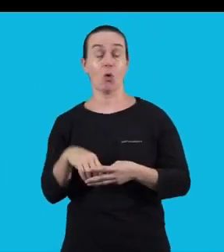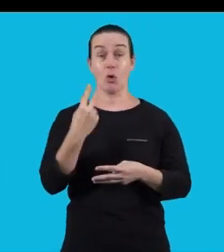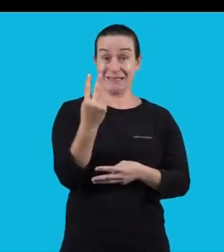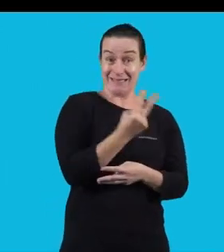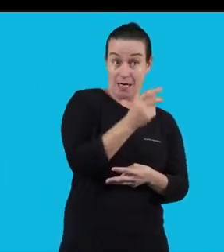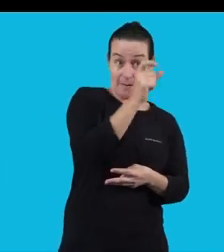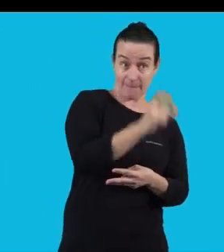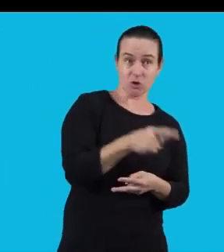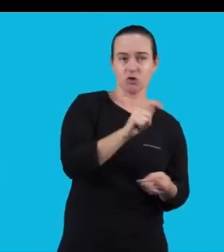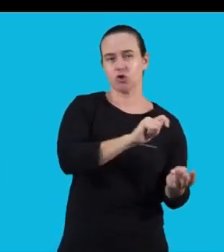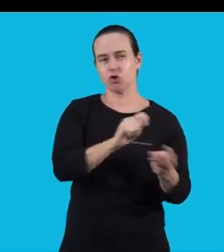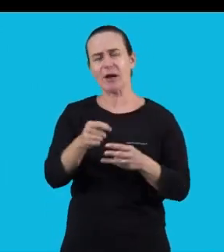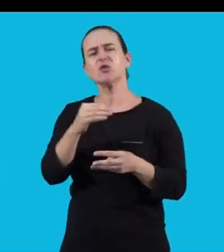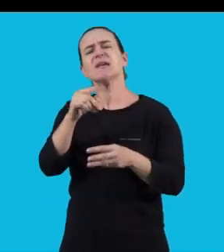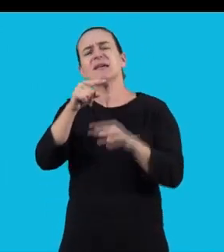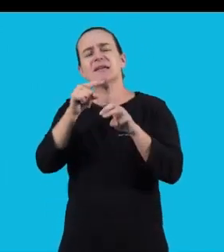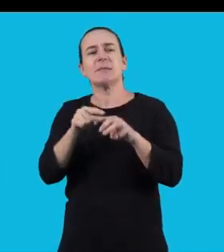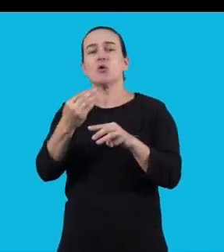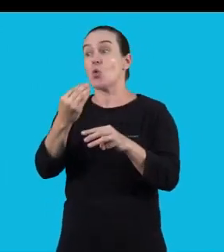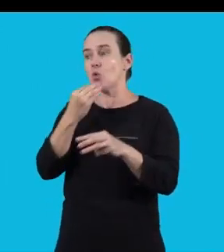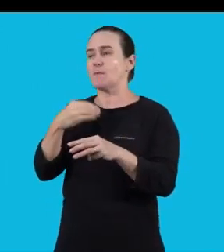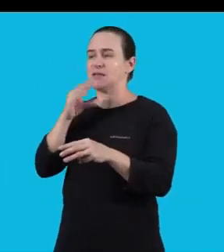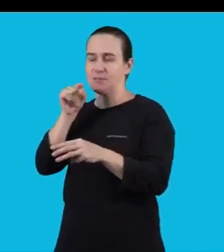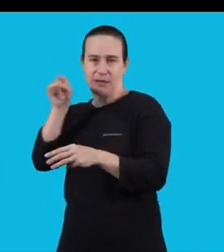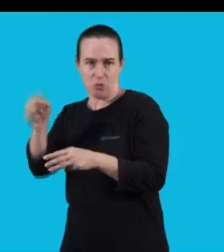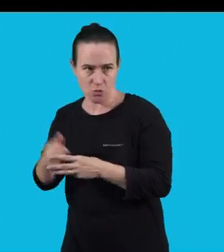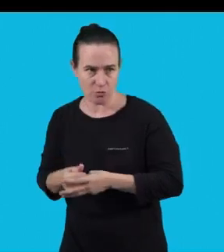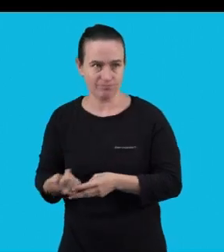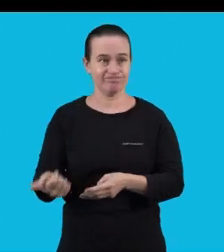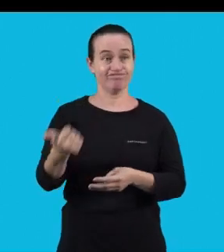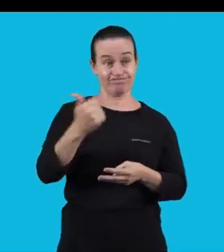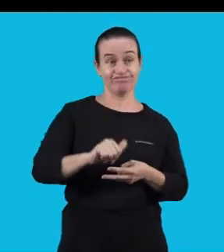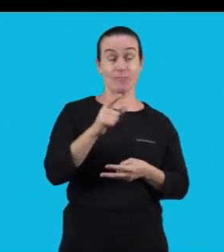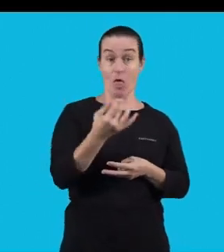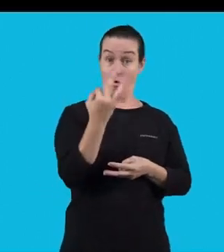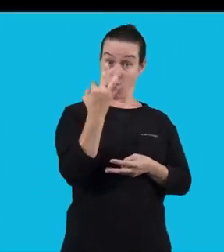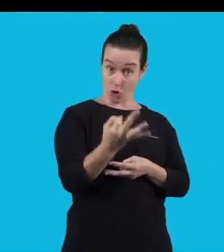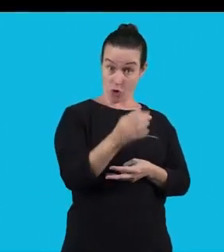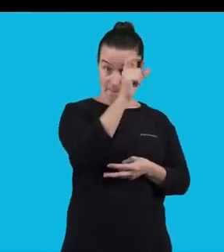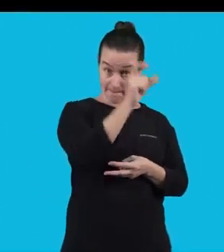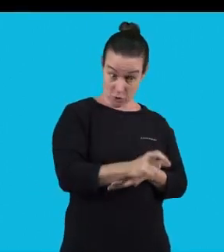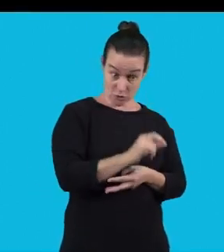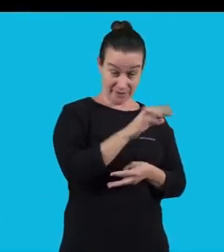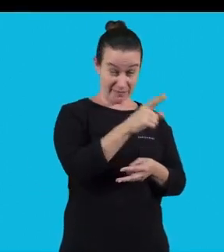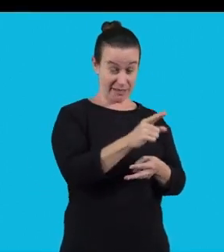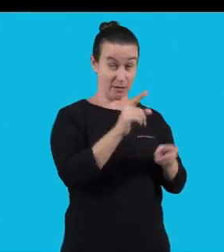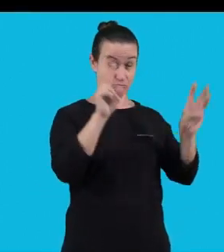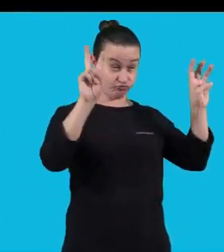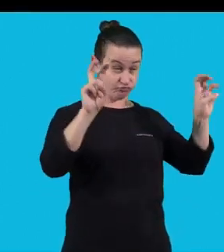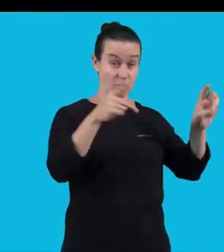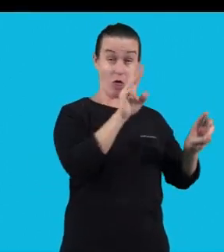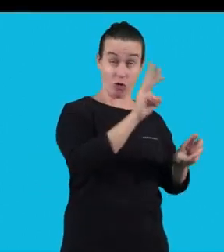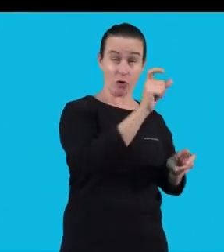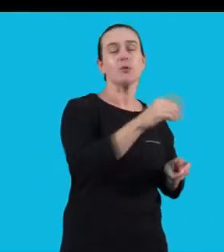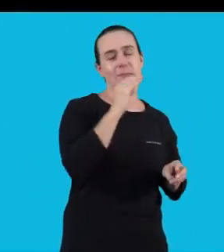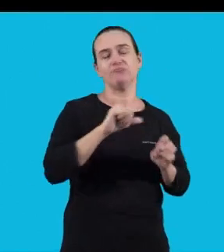will change to fit the person being spoken to, and then third person pronouns will stay the same. You must